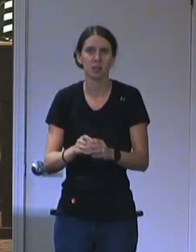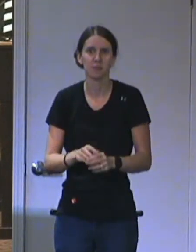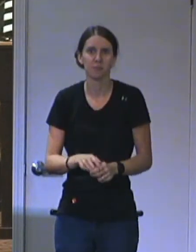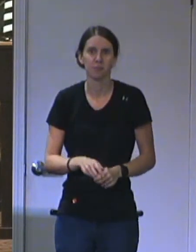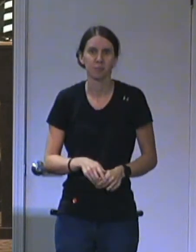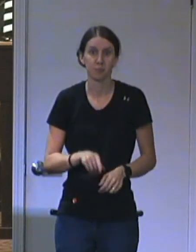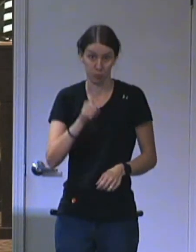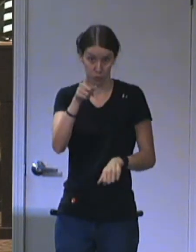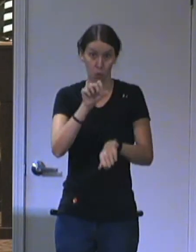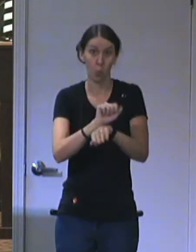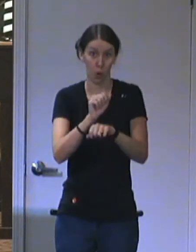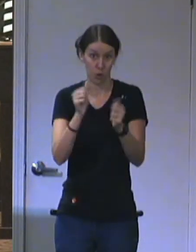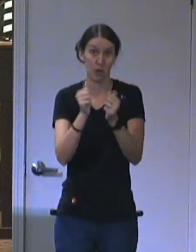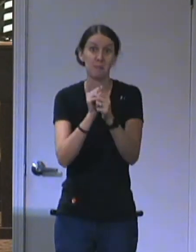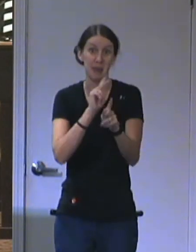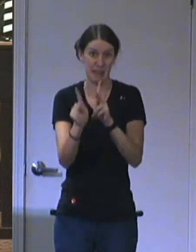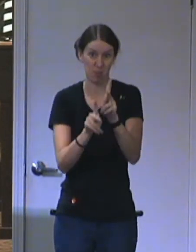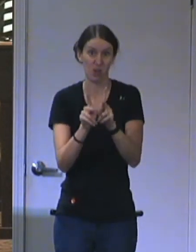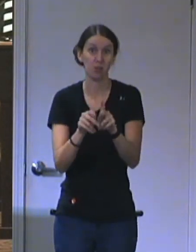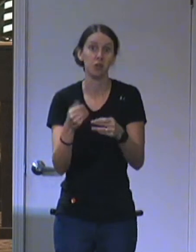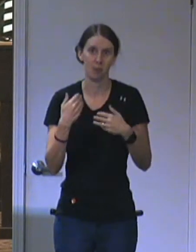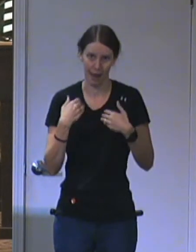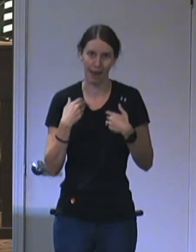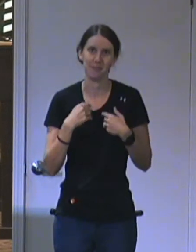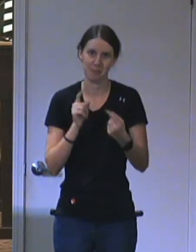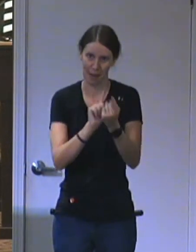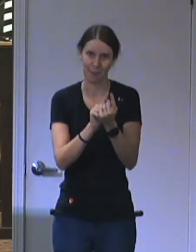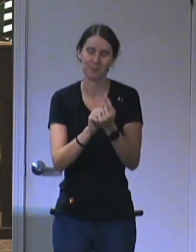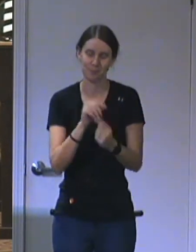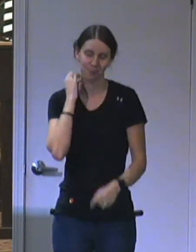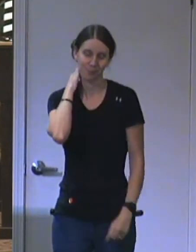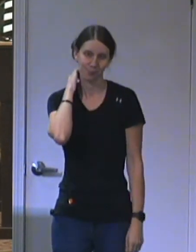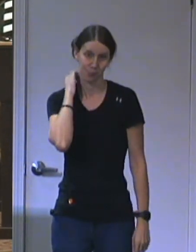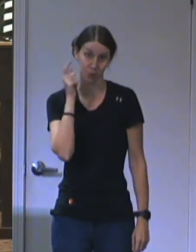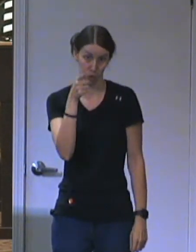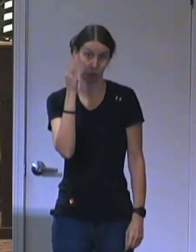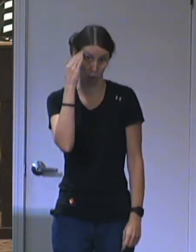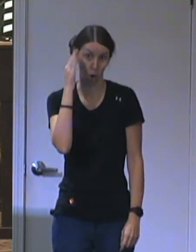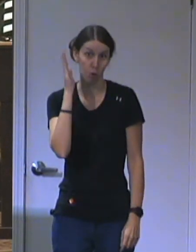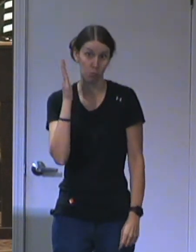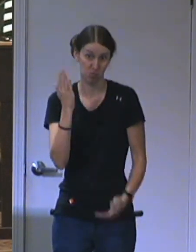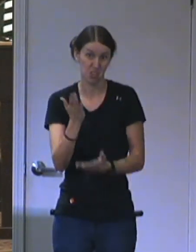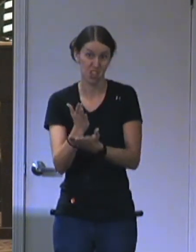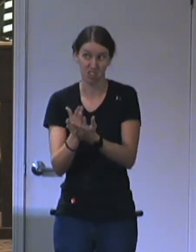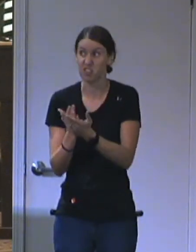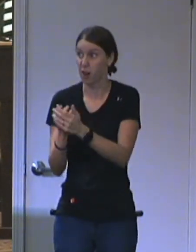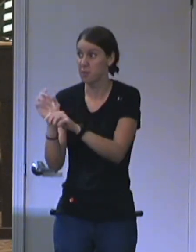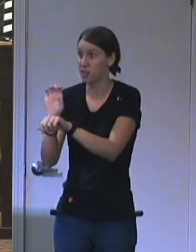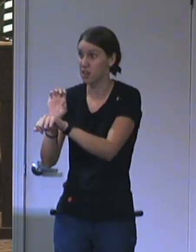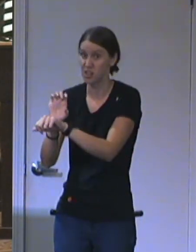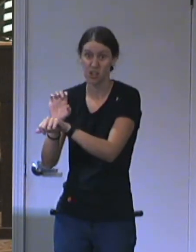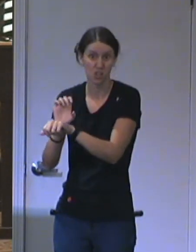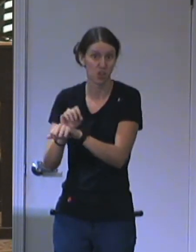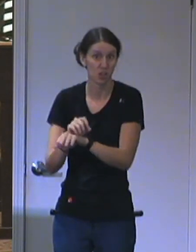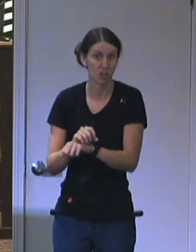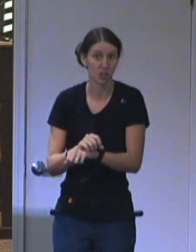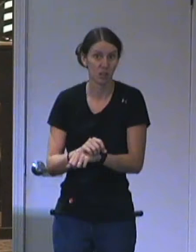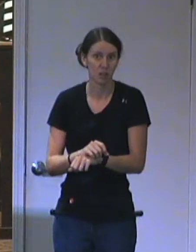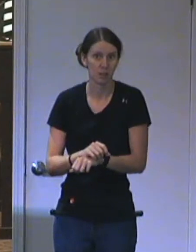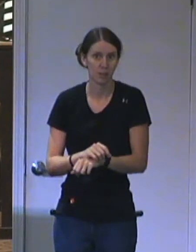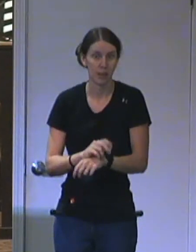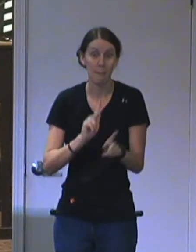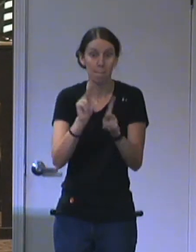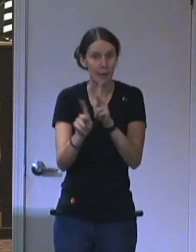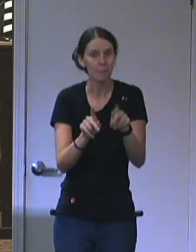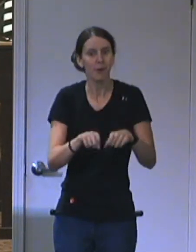You've all worked with those people. You've all had them in your life. And you do realize they're even in the church, right? Because people are everywhere and people